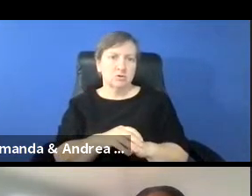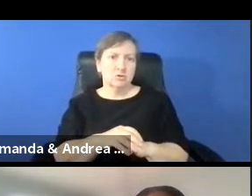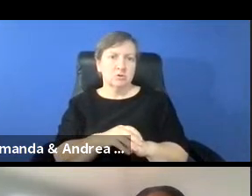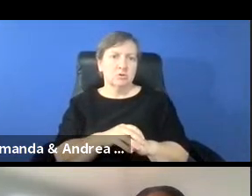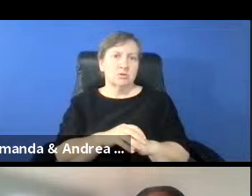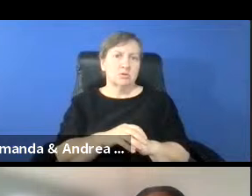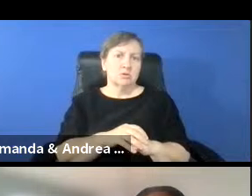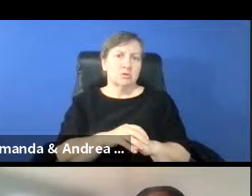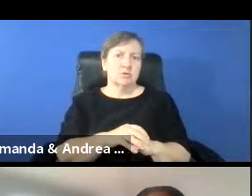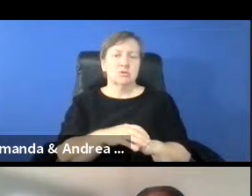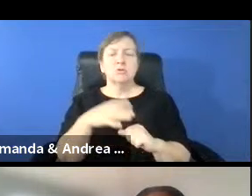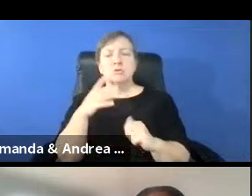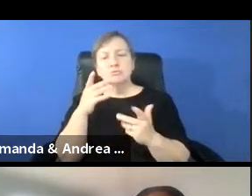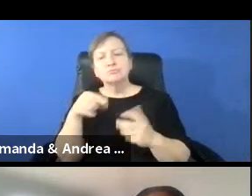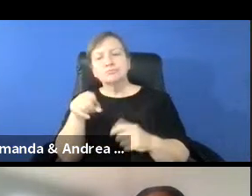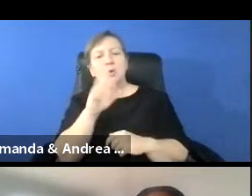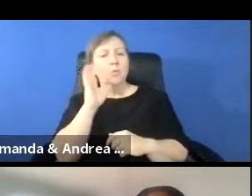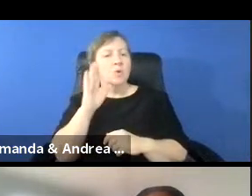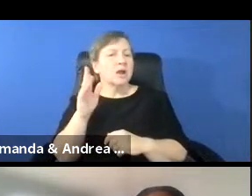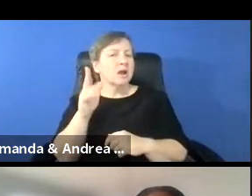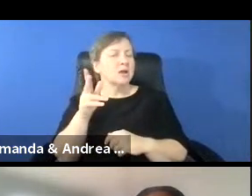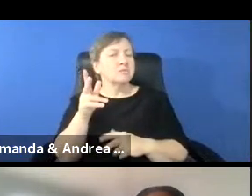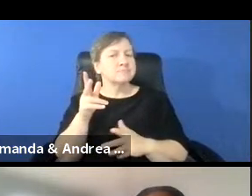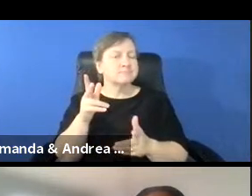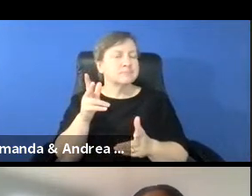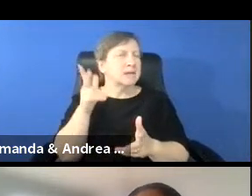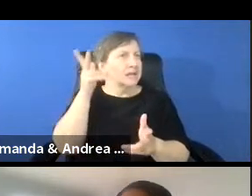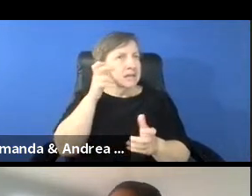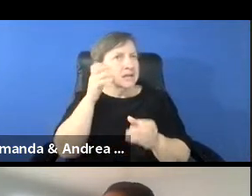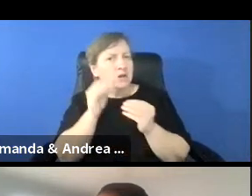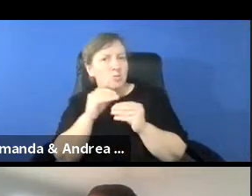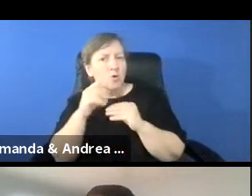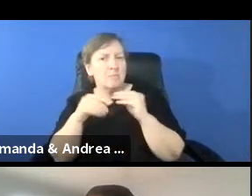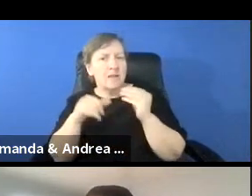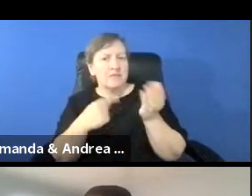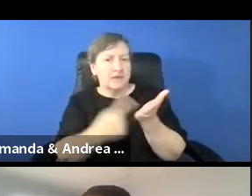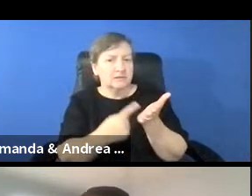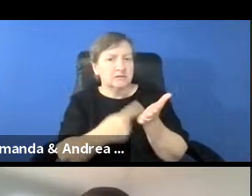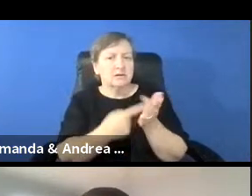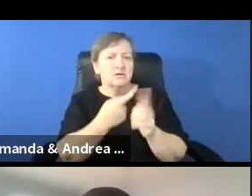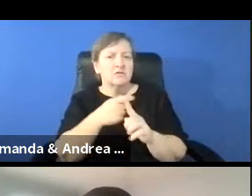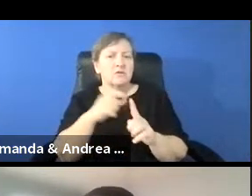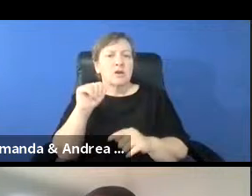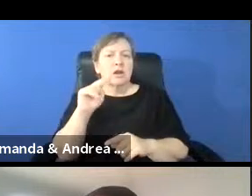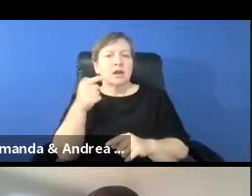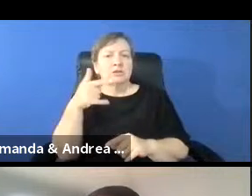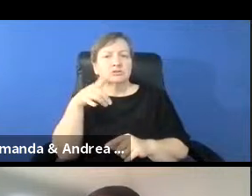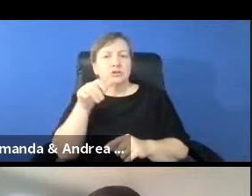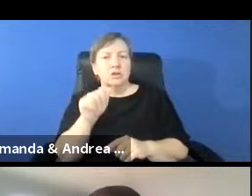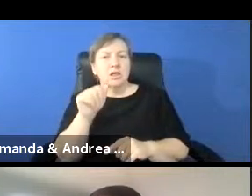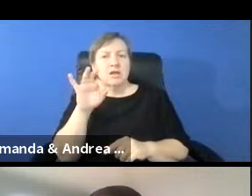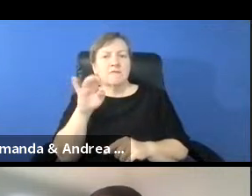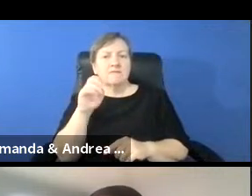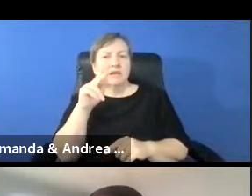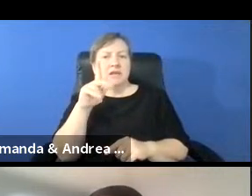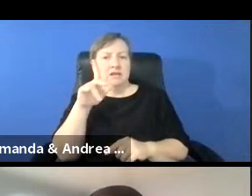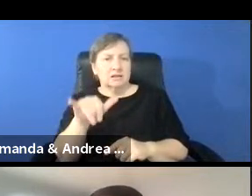So you will hear more of that conversation from Angela Finley at upcoming